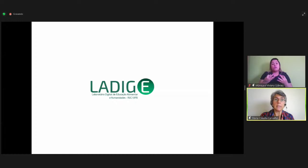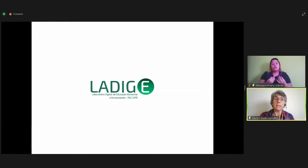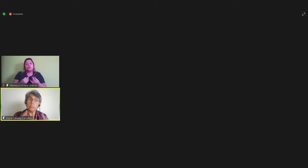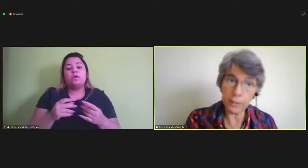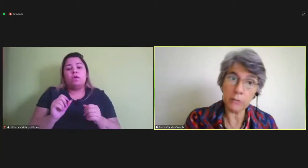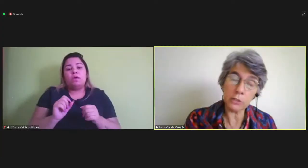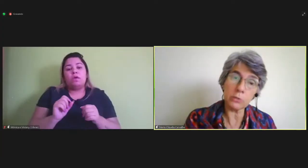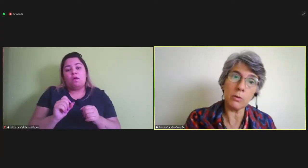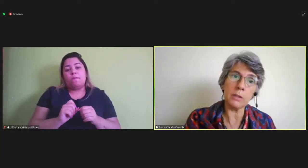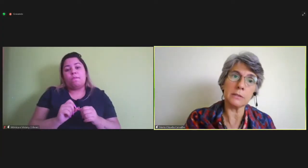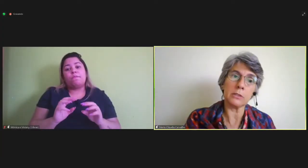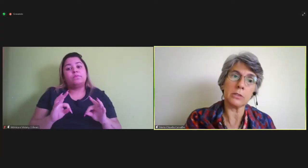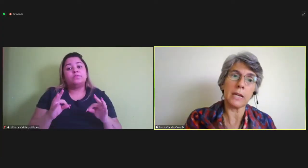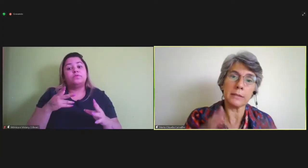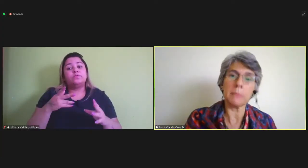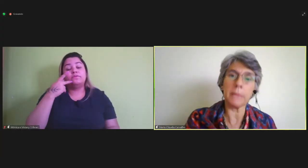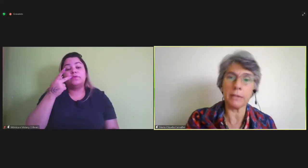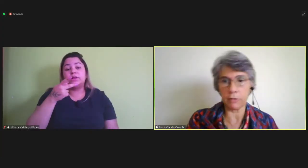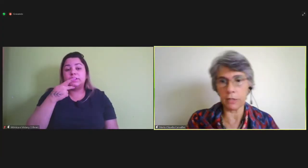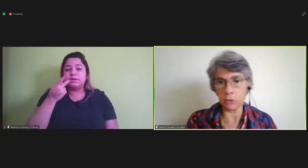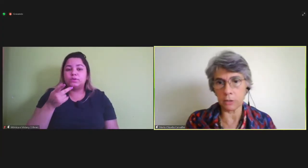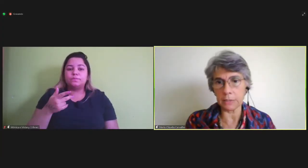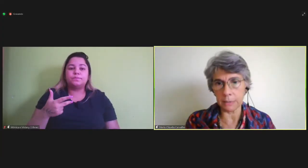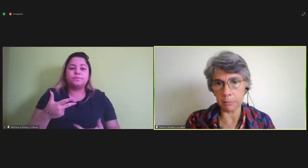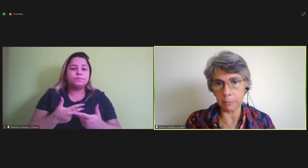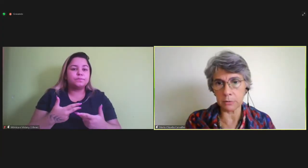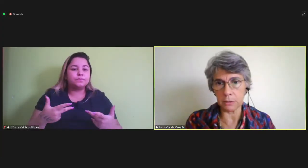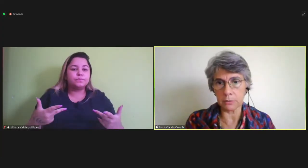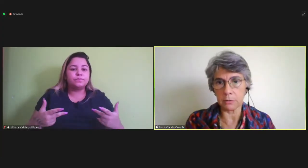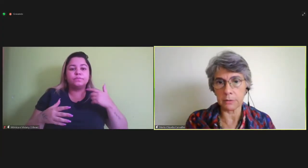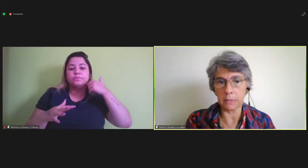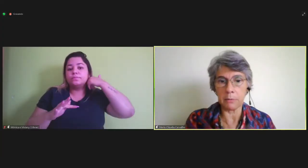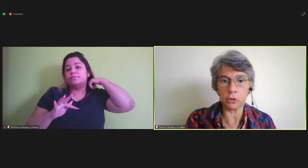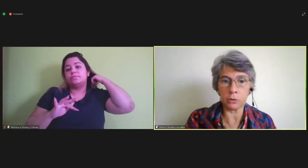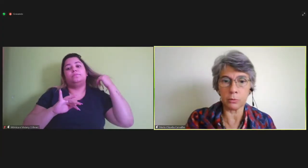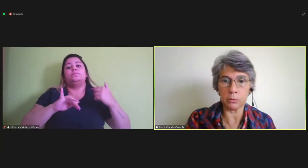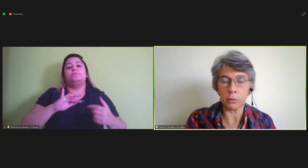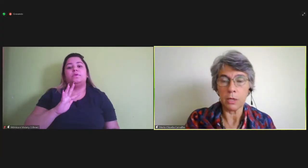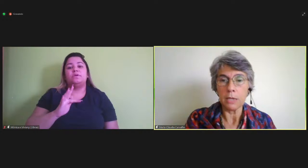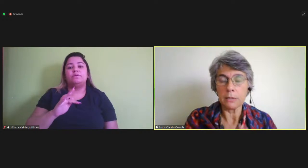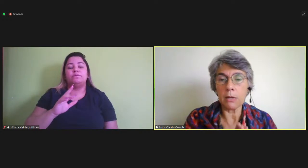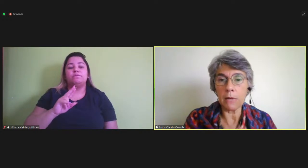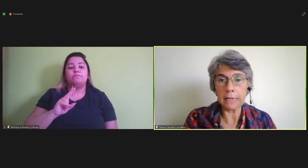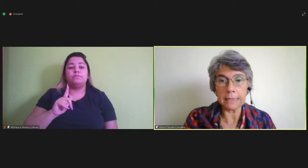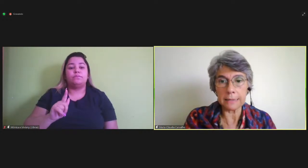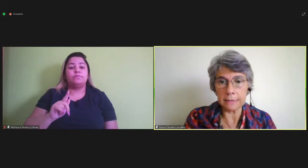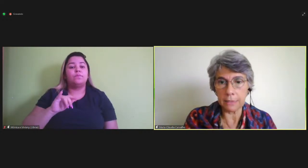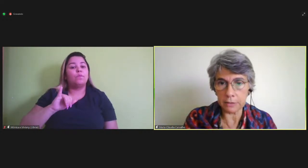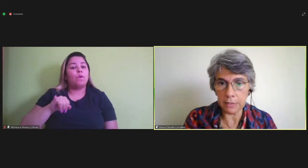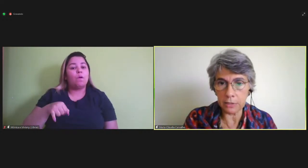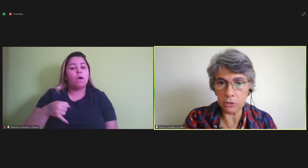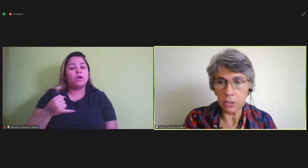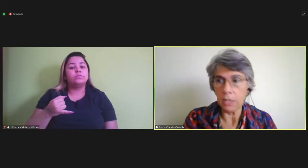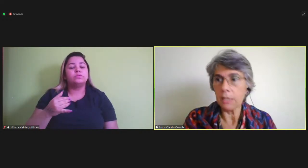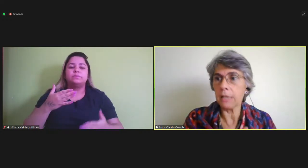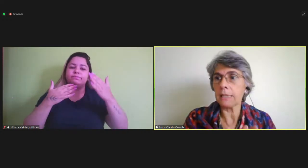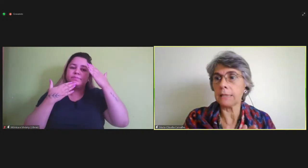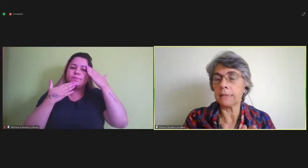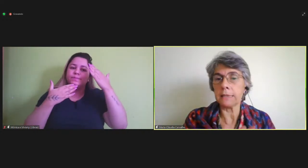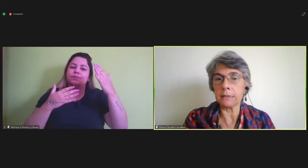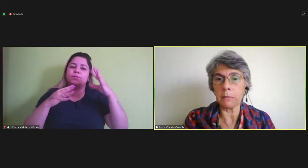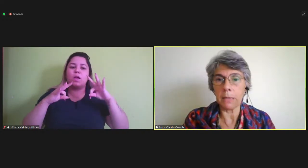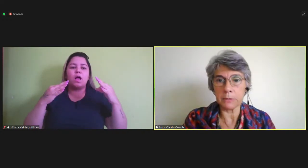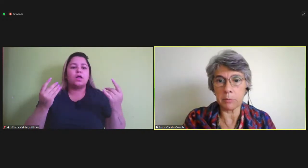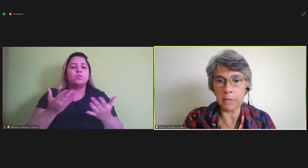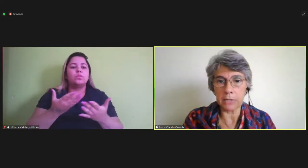there, and this result. And in the end, it's the Federal University of Rio that is, and the